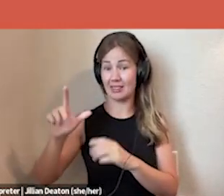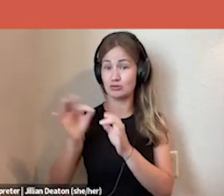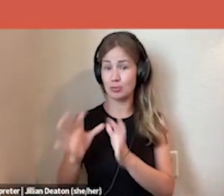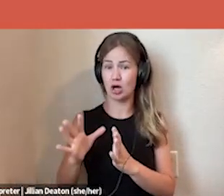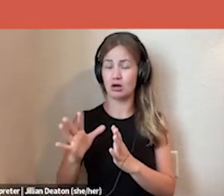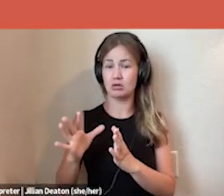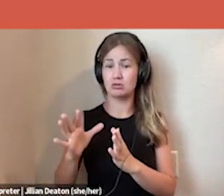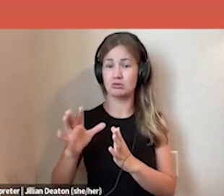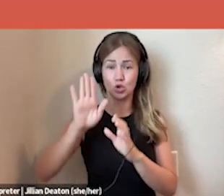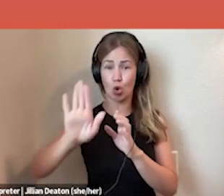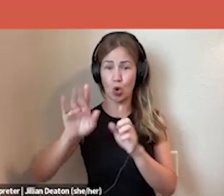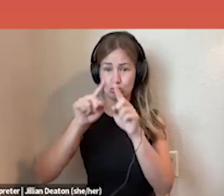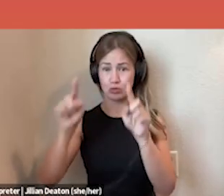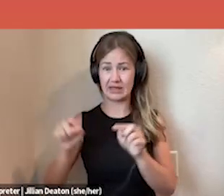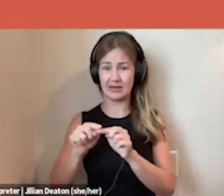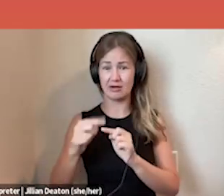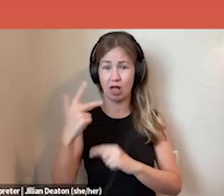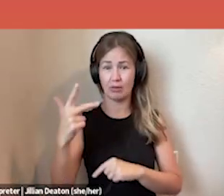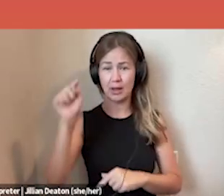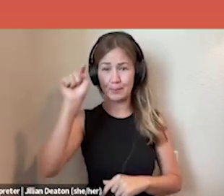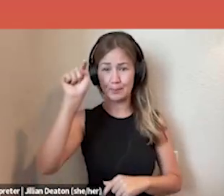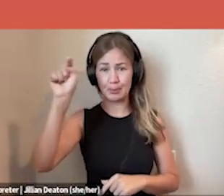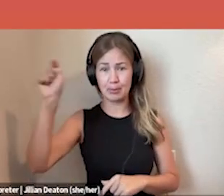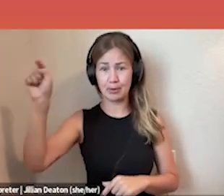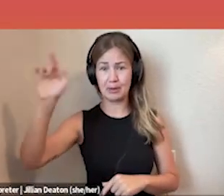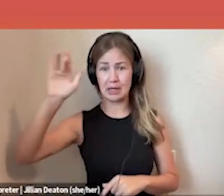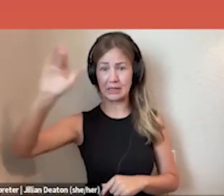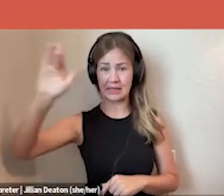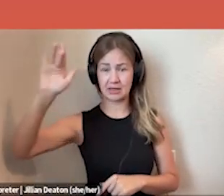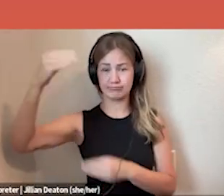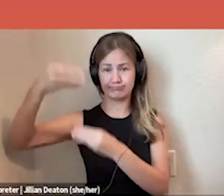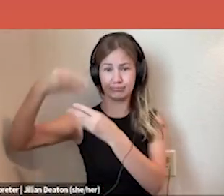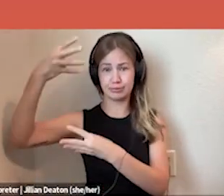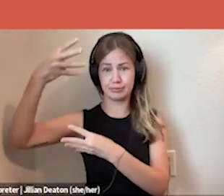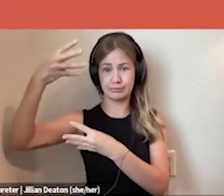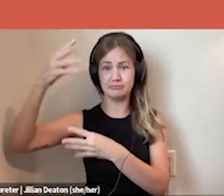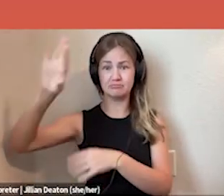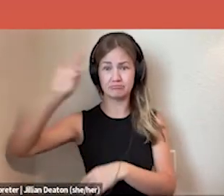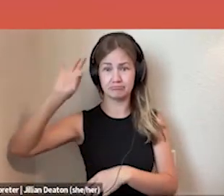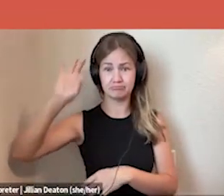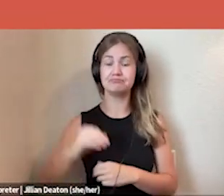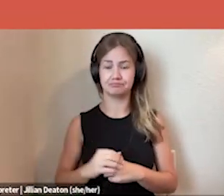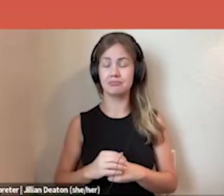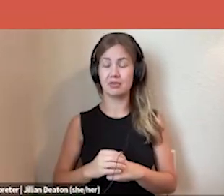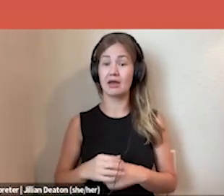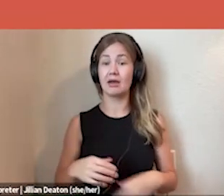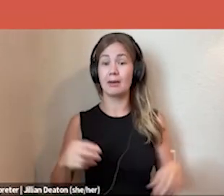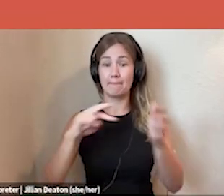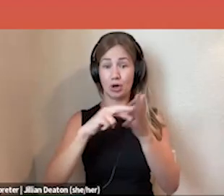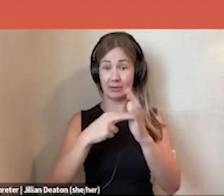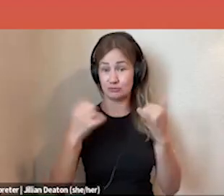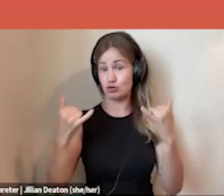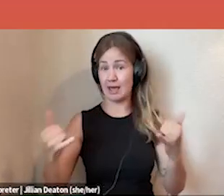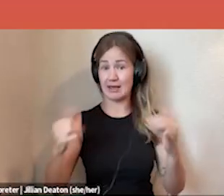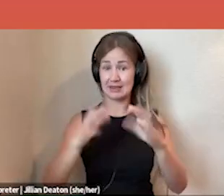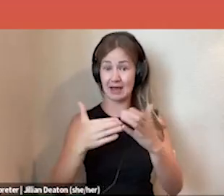Please note that this webinar is being recorded. The purpose of today's webinar is to provide small creative